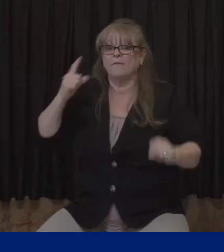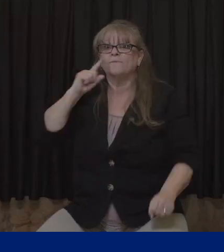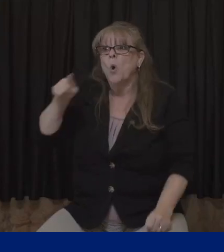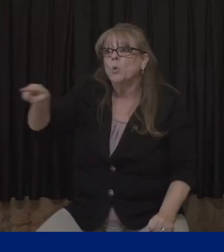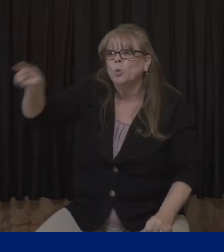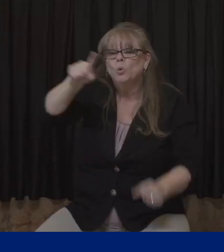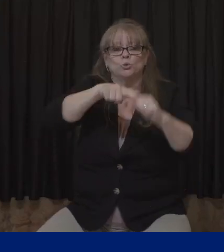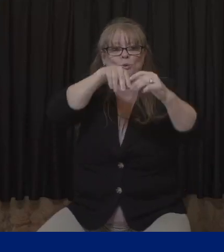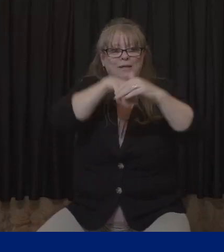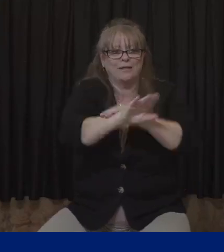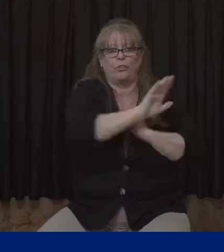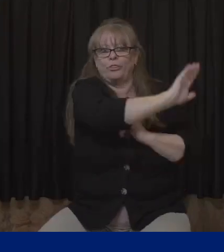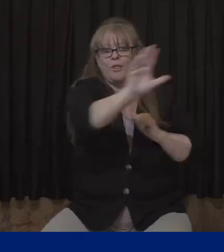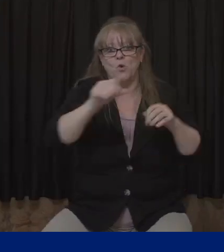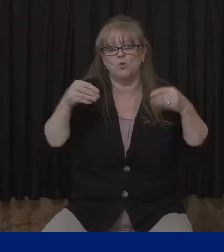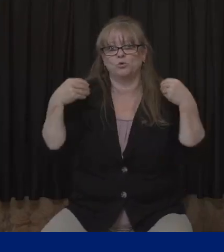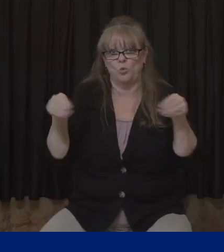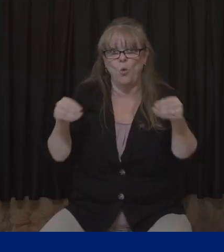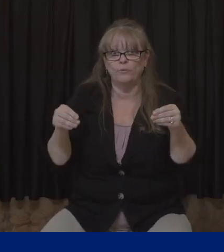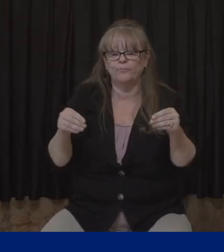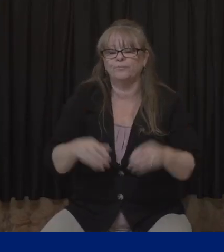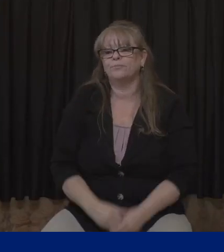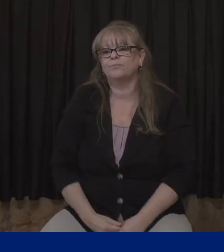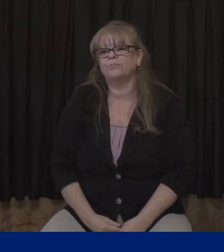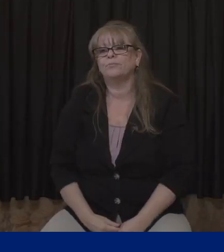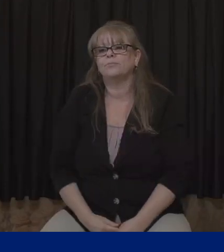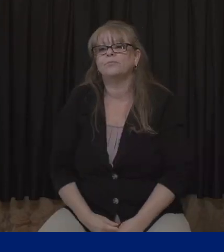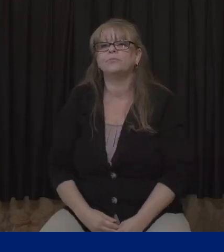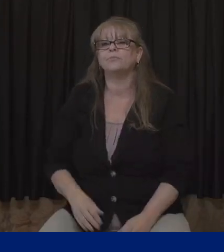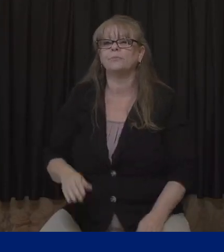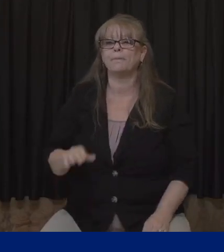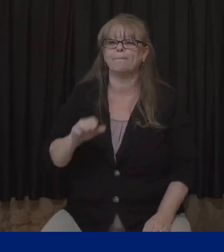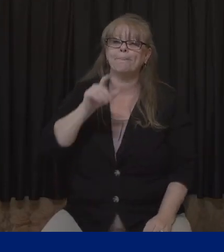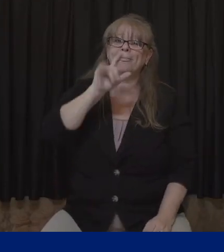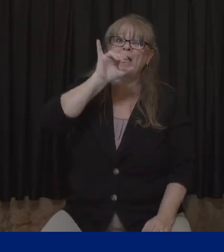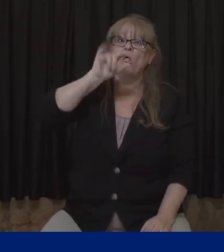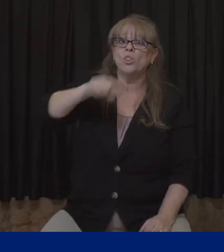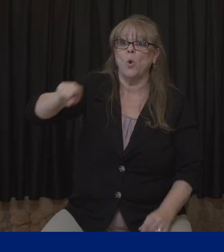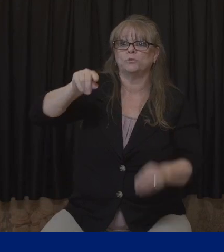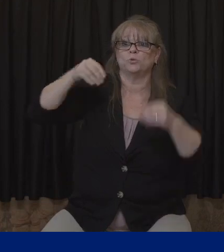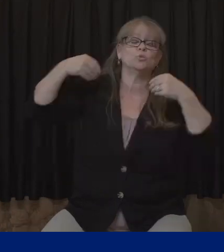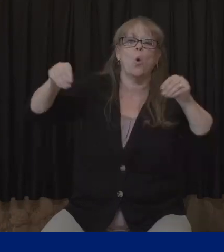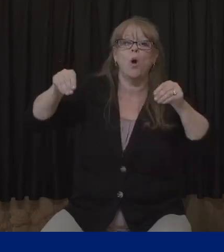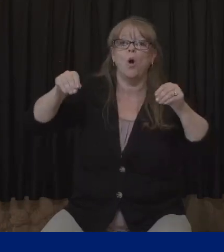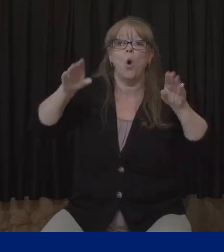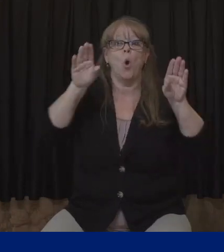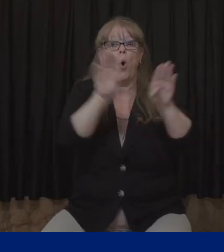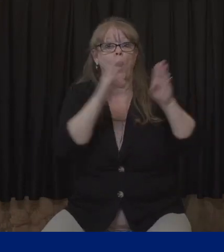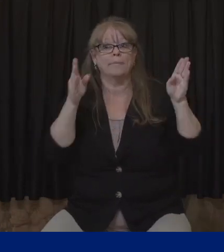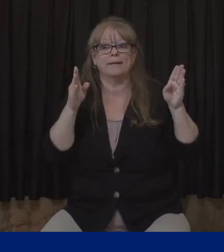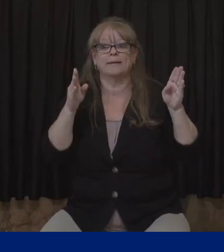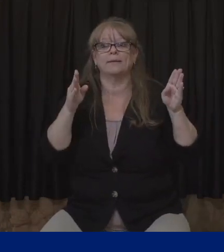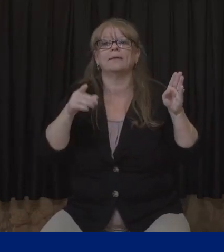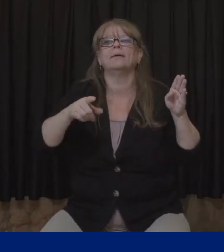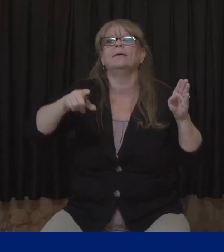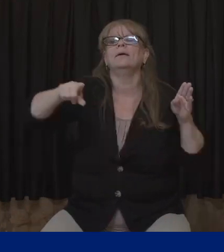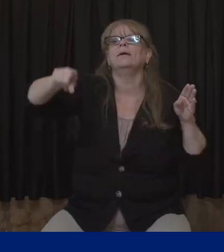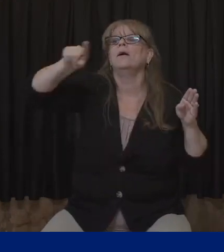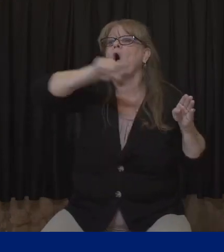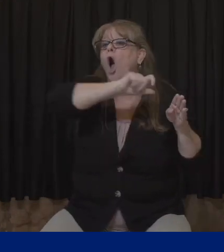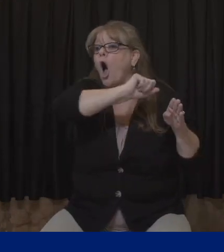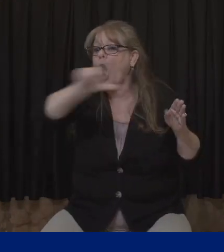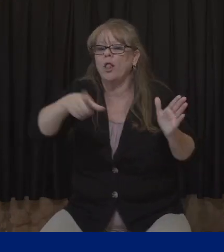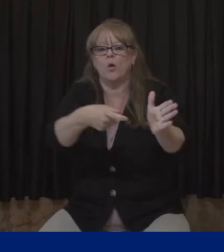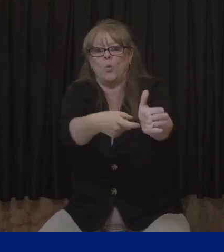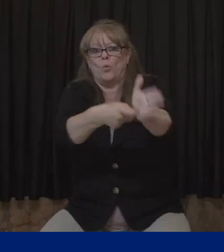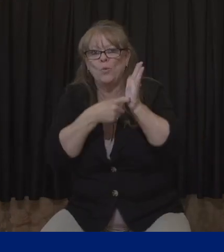retailers that want to open May 1st will be doing over the next few days. And when they open, their employees will all be wearing masks. And we really ask